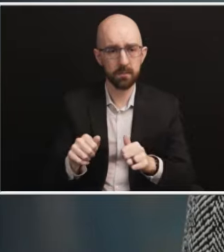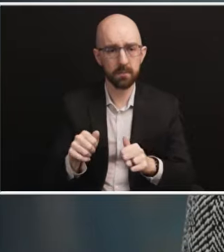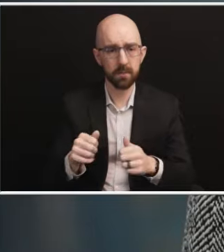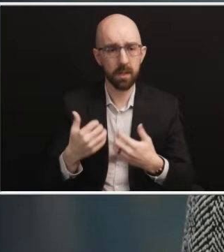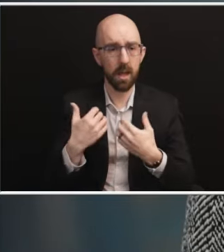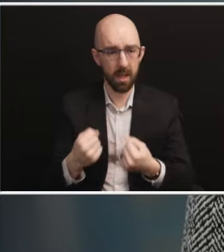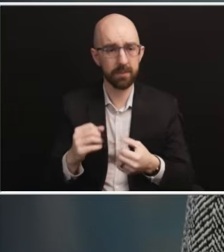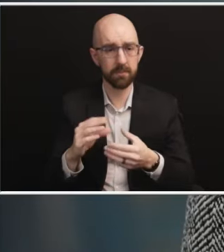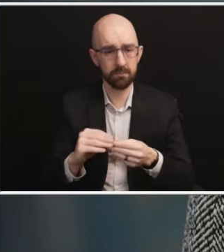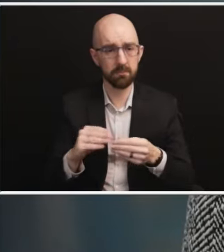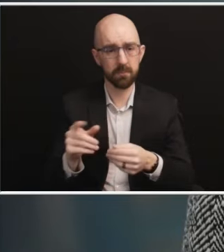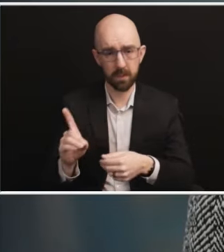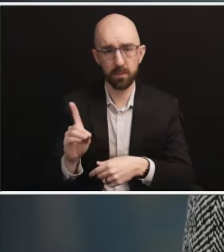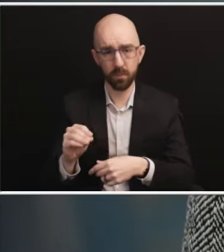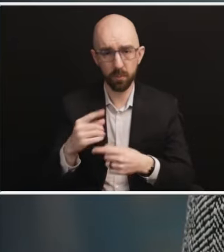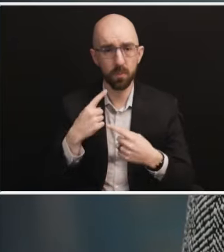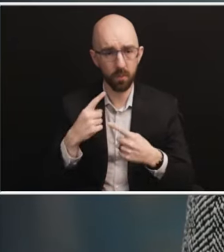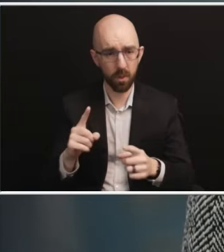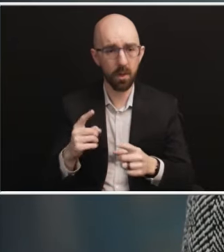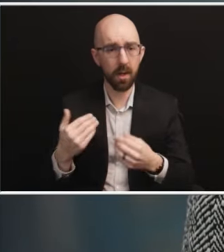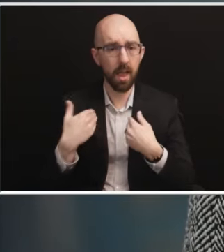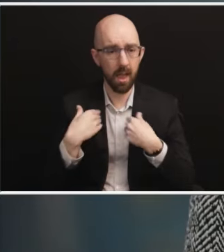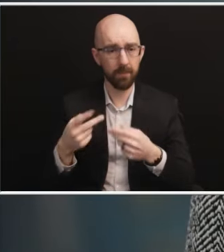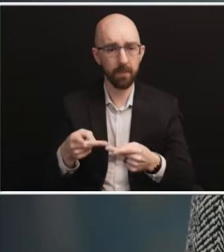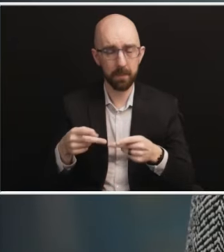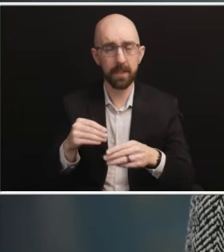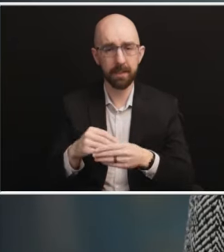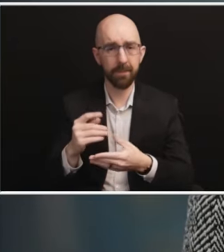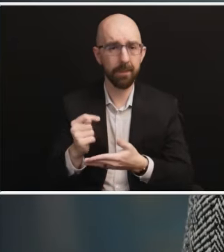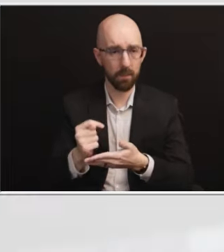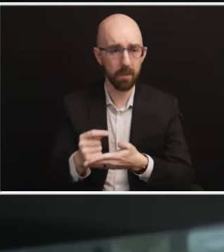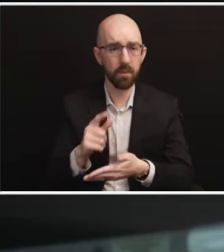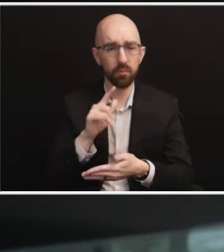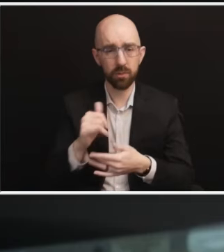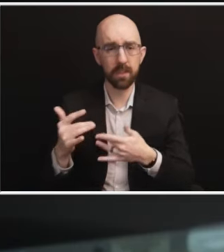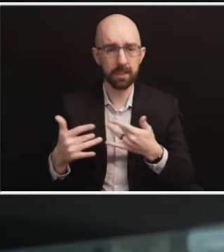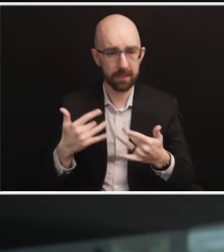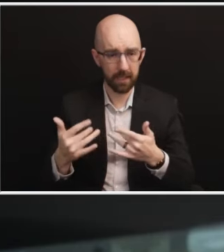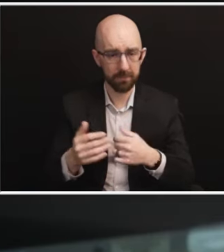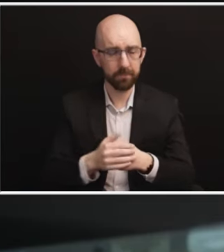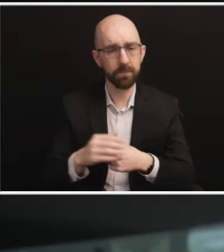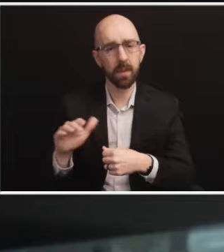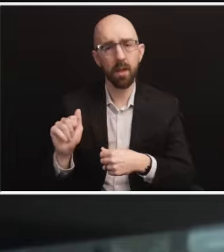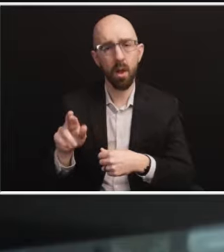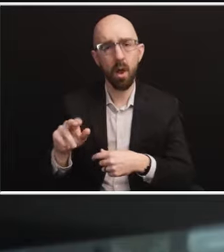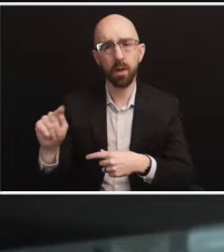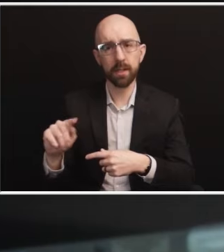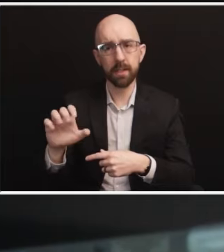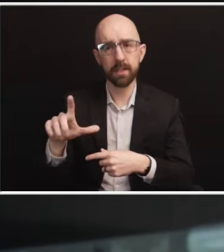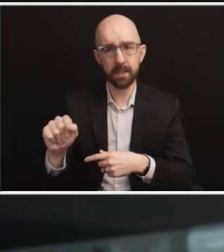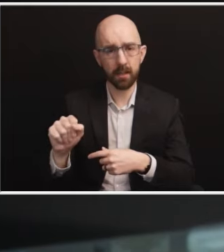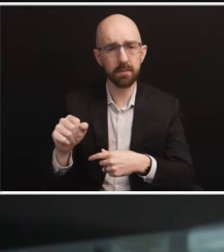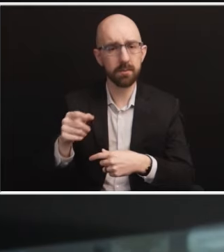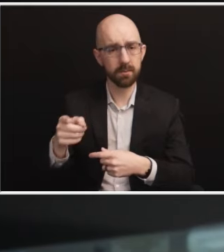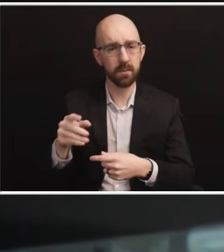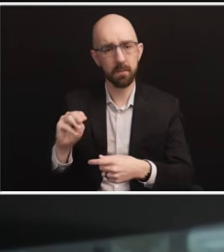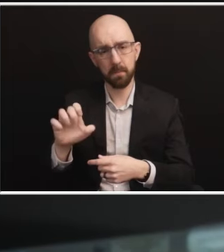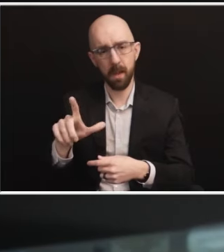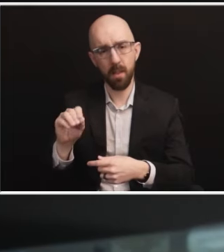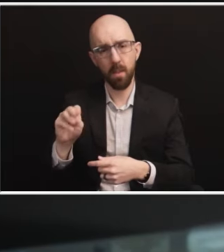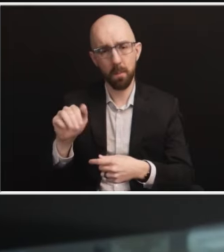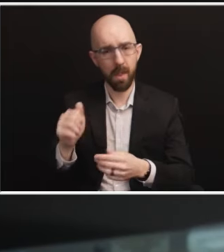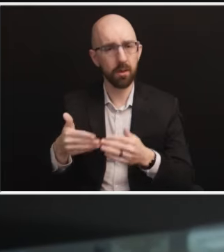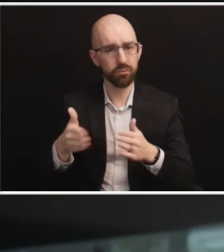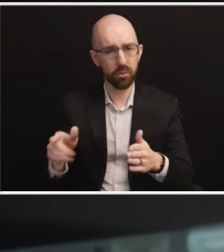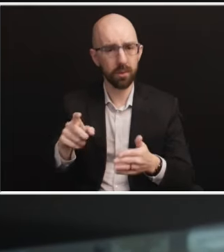they do in fact work and do have a place in therapy, and they're really exciting. CAR T-cell, and while myeloma in general is a